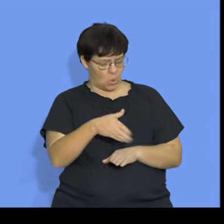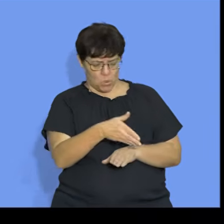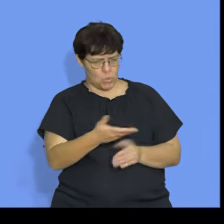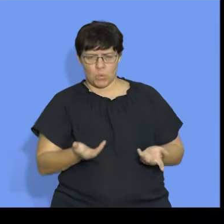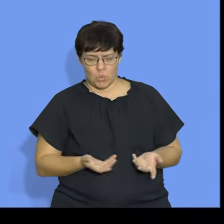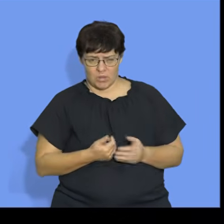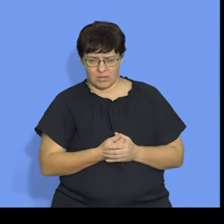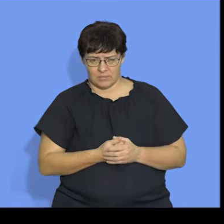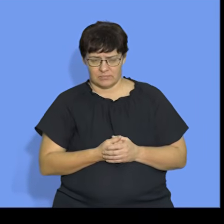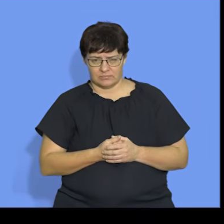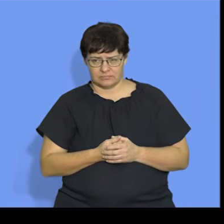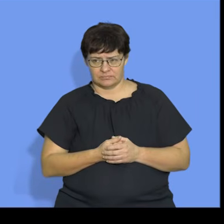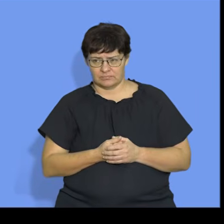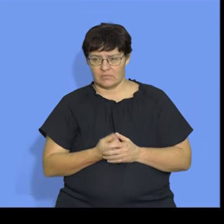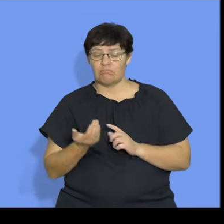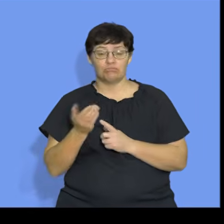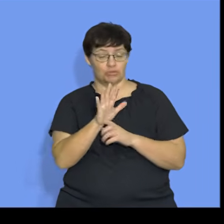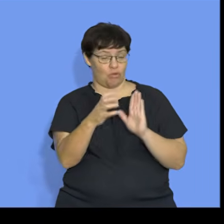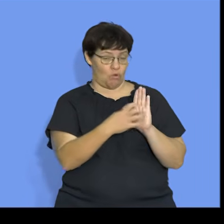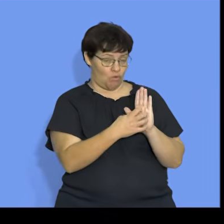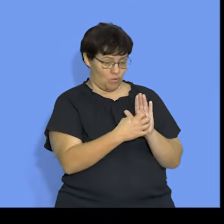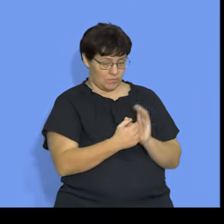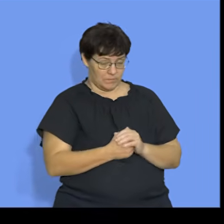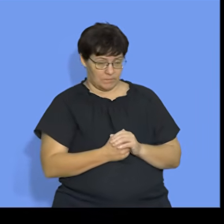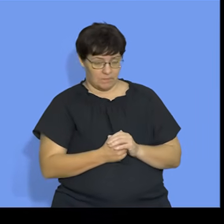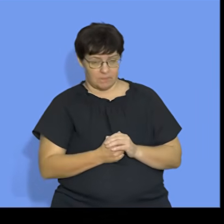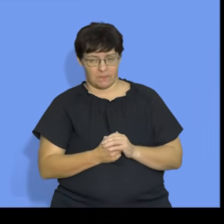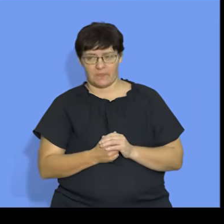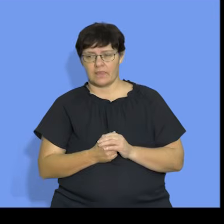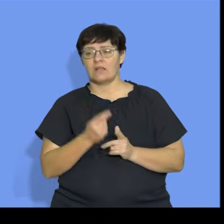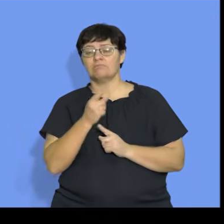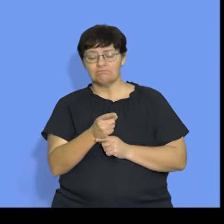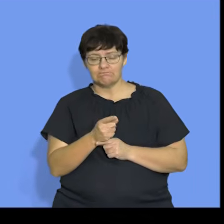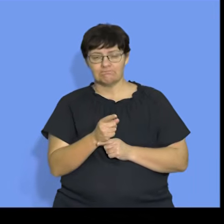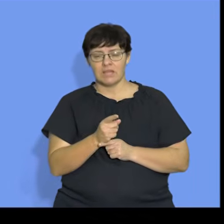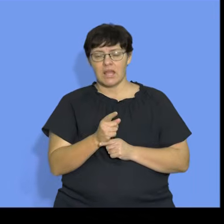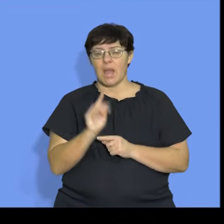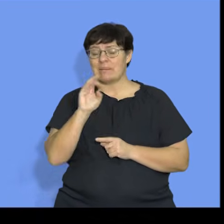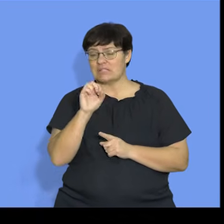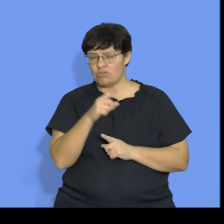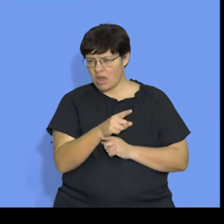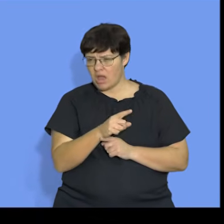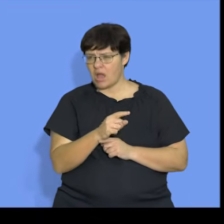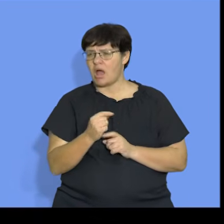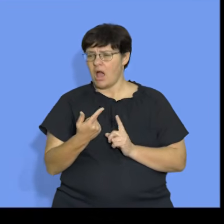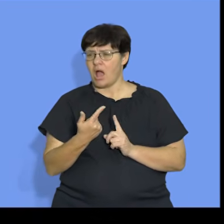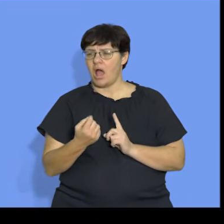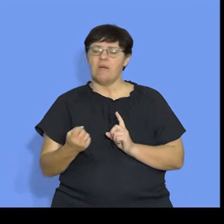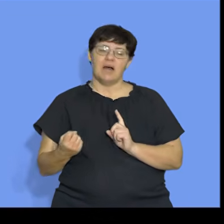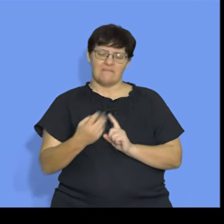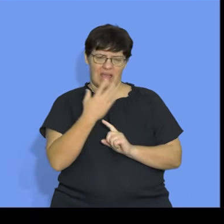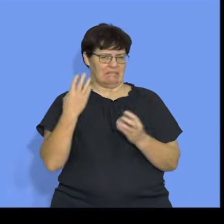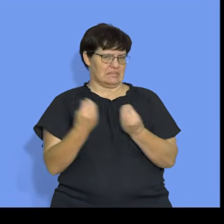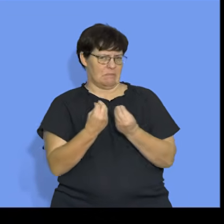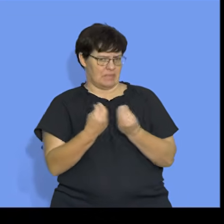were growing. And I'll show you the diagram that attaches there. The bacteria had been affected by